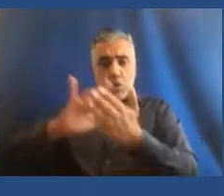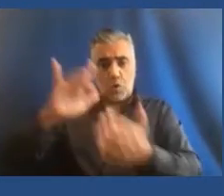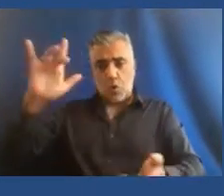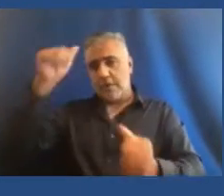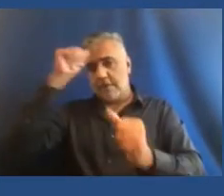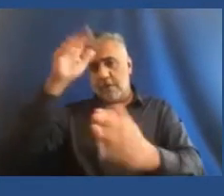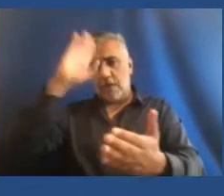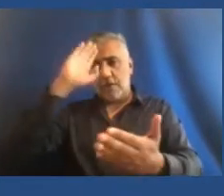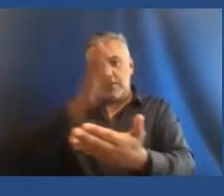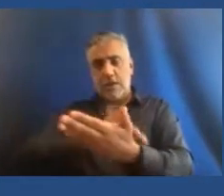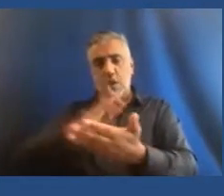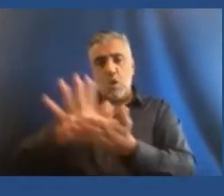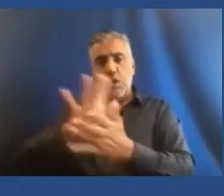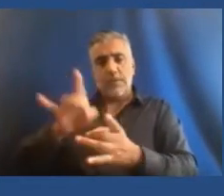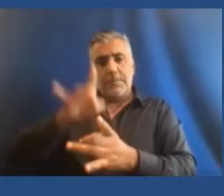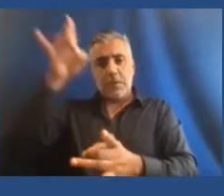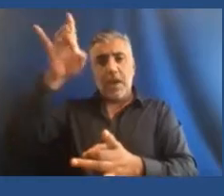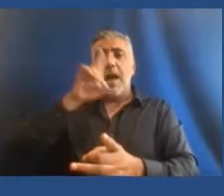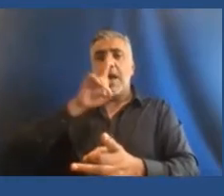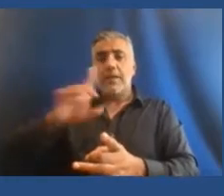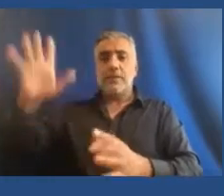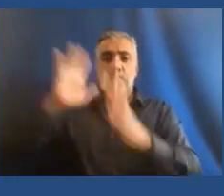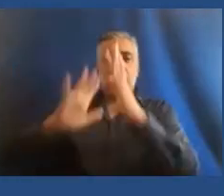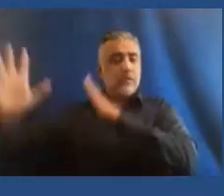Gloria Patri et Filio et Spiritui Sancto.